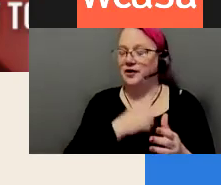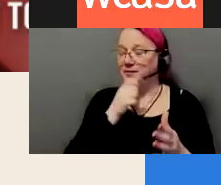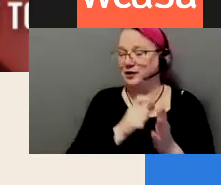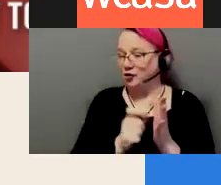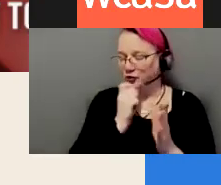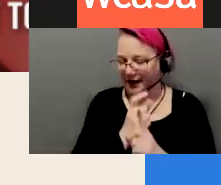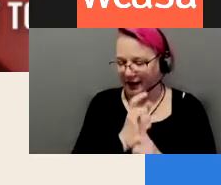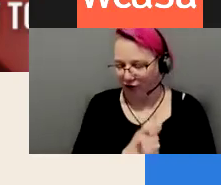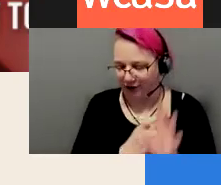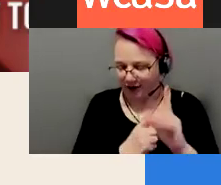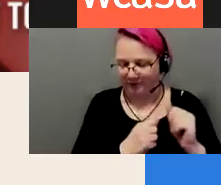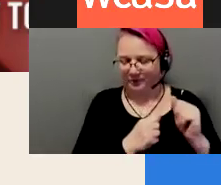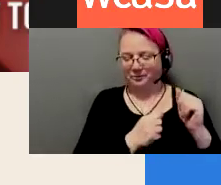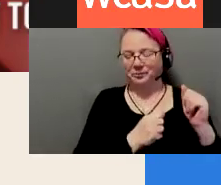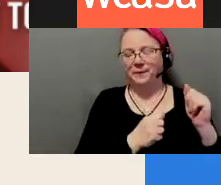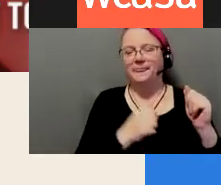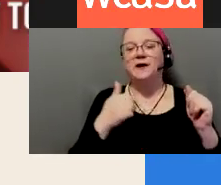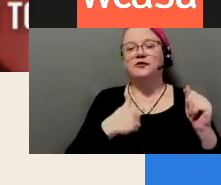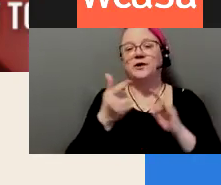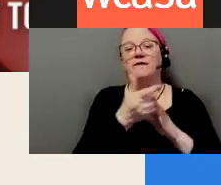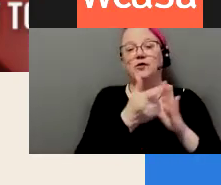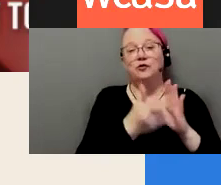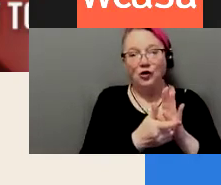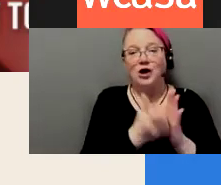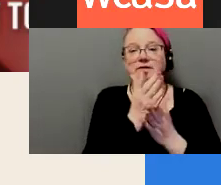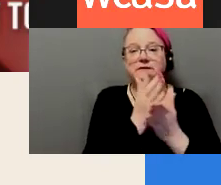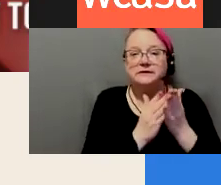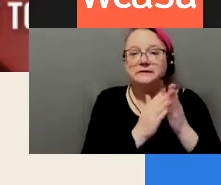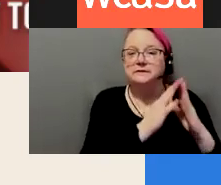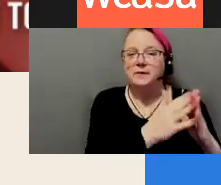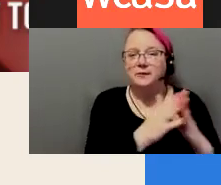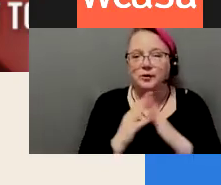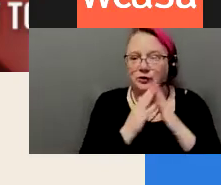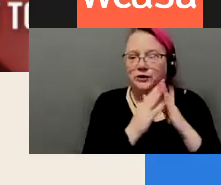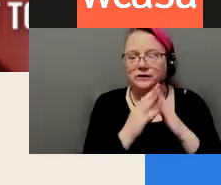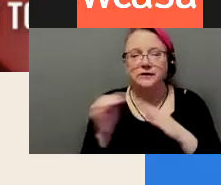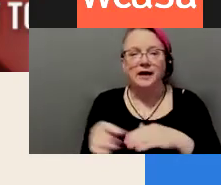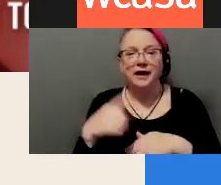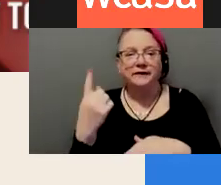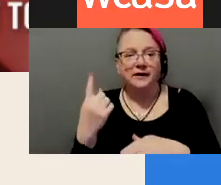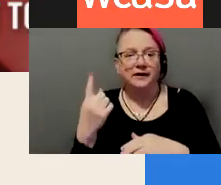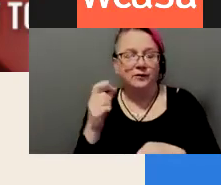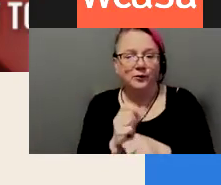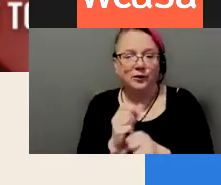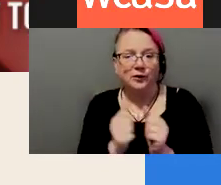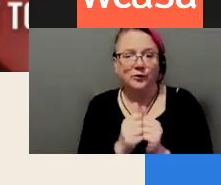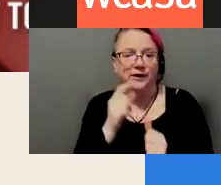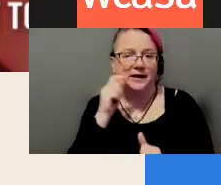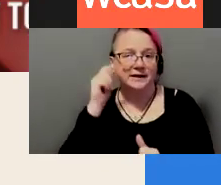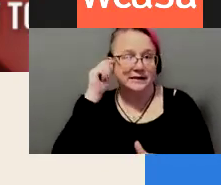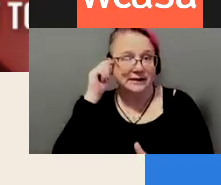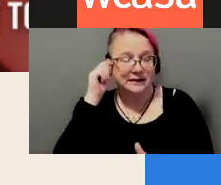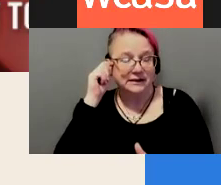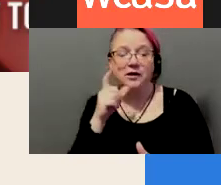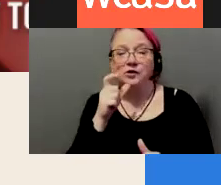so we have those laws in some communities. Has anyone worked with a teen that was